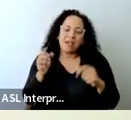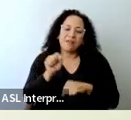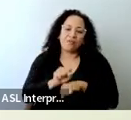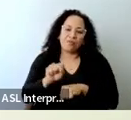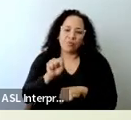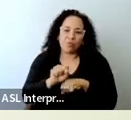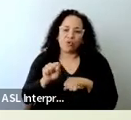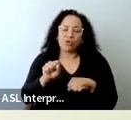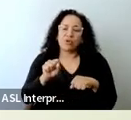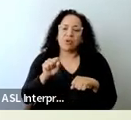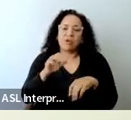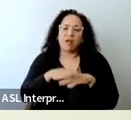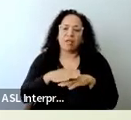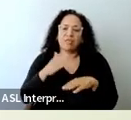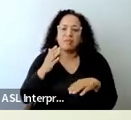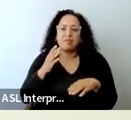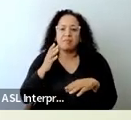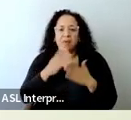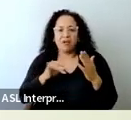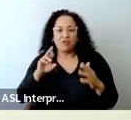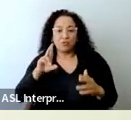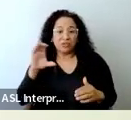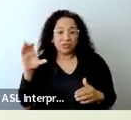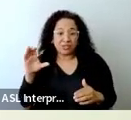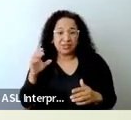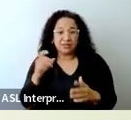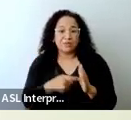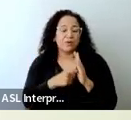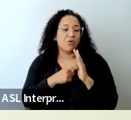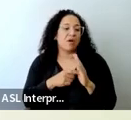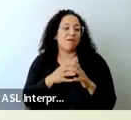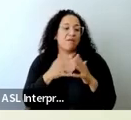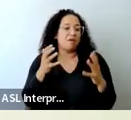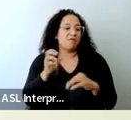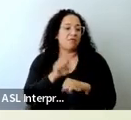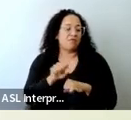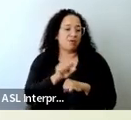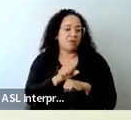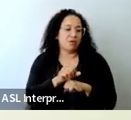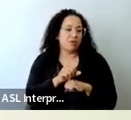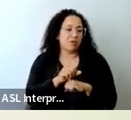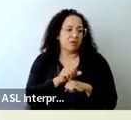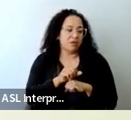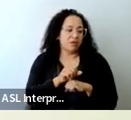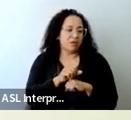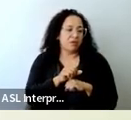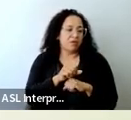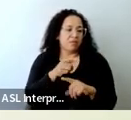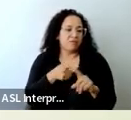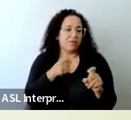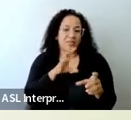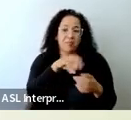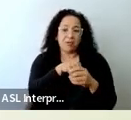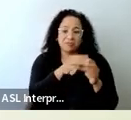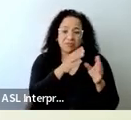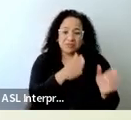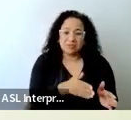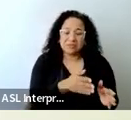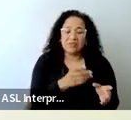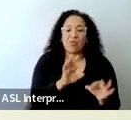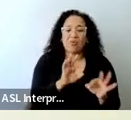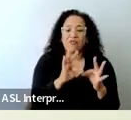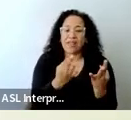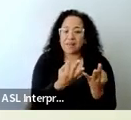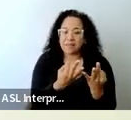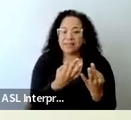on the part of the regional center. It requires a lot of work from the participant or their